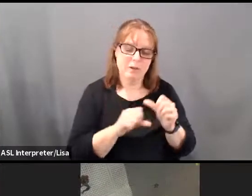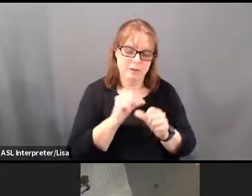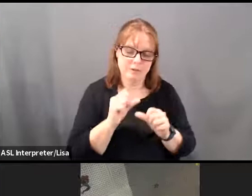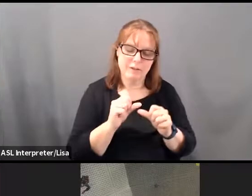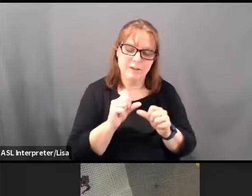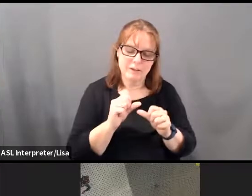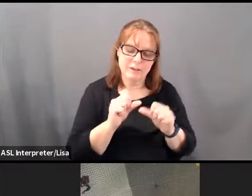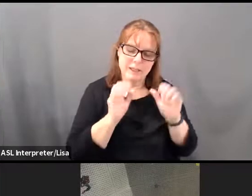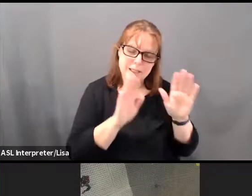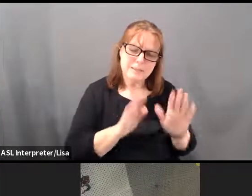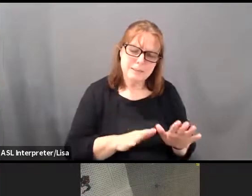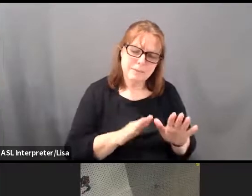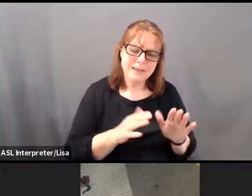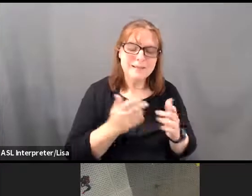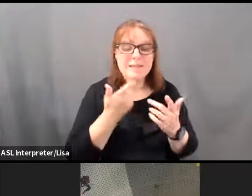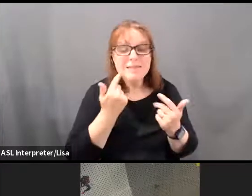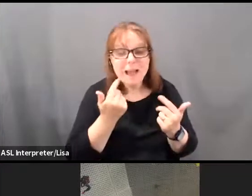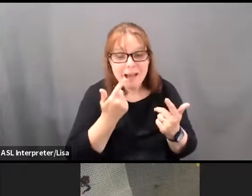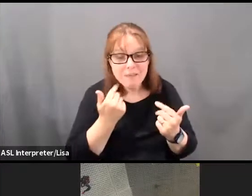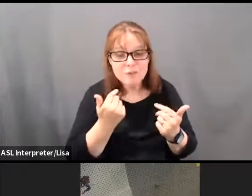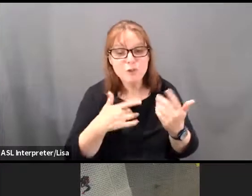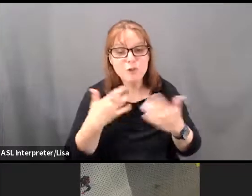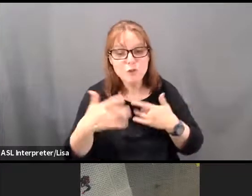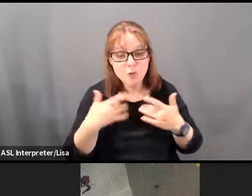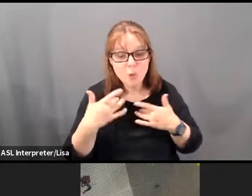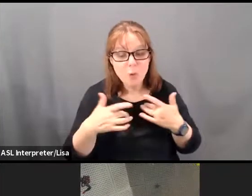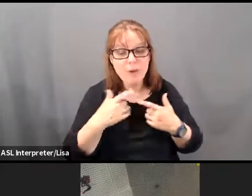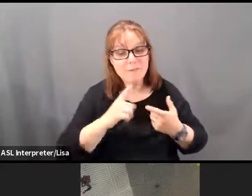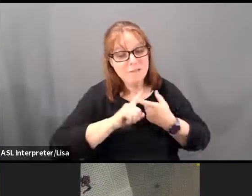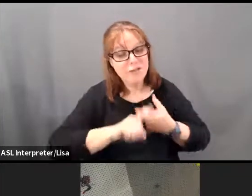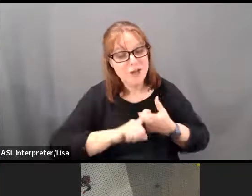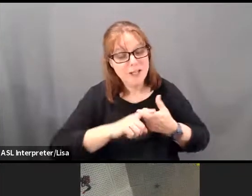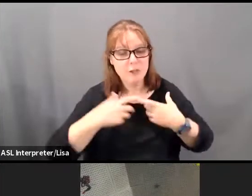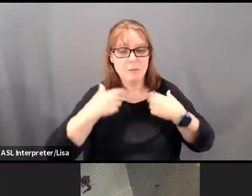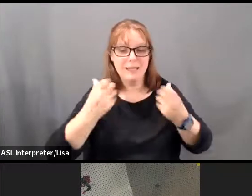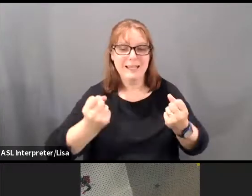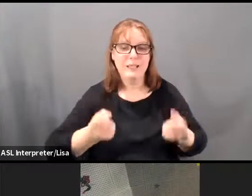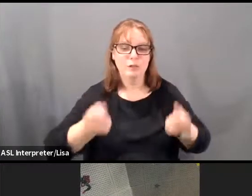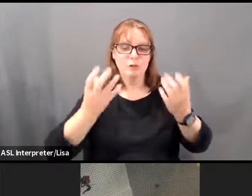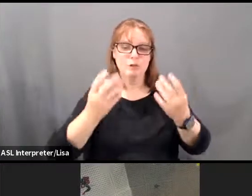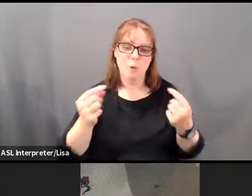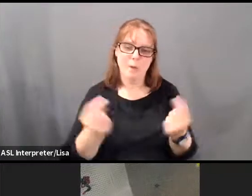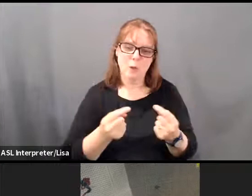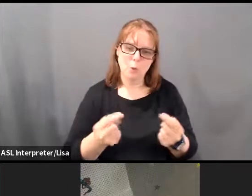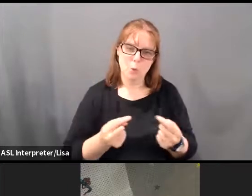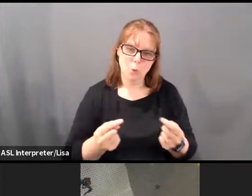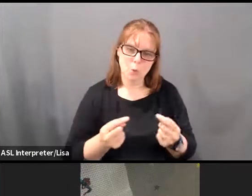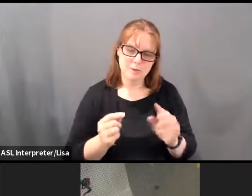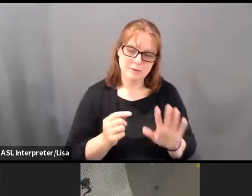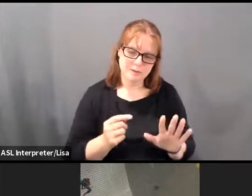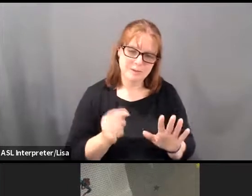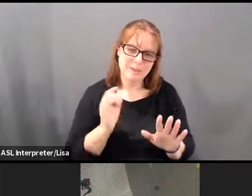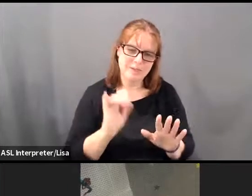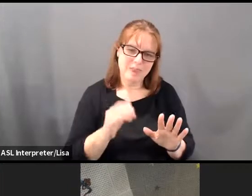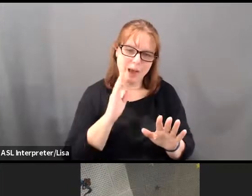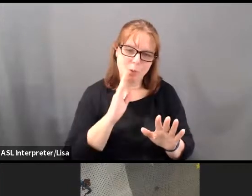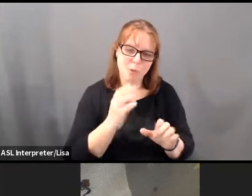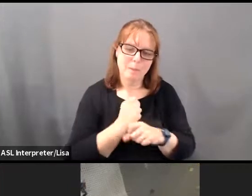laughter, joy, and friendship heals so many wounds. So I think those are some tangible ideas of things you can do to make the world a little better in Rhode Island.